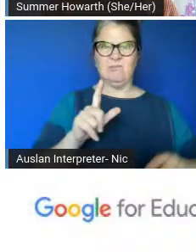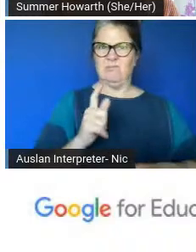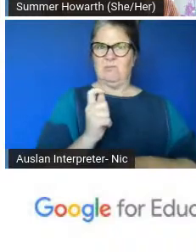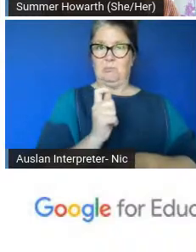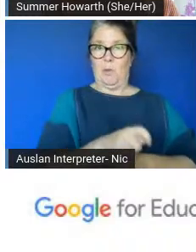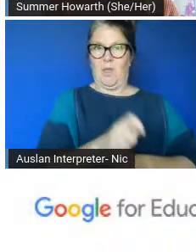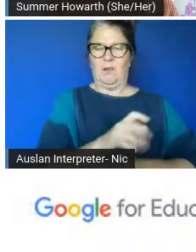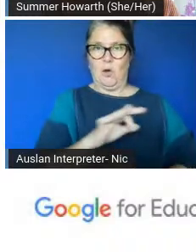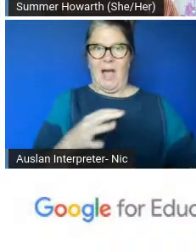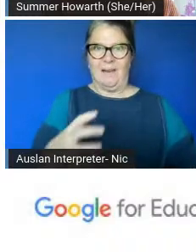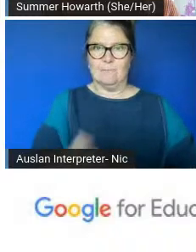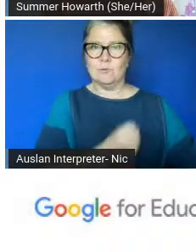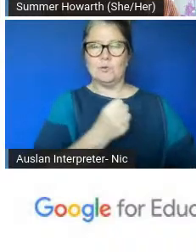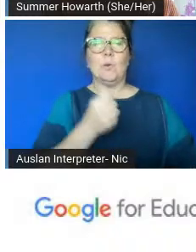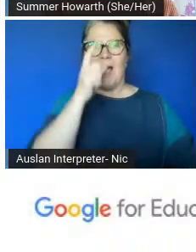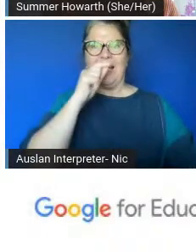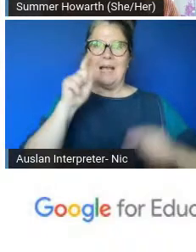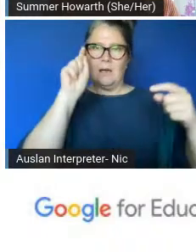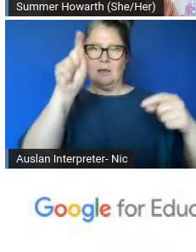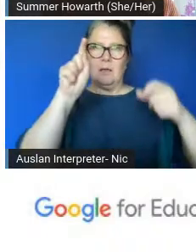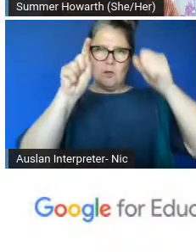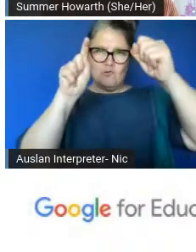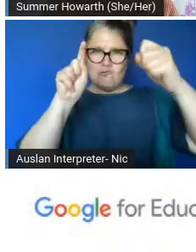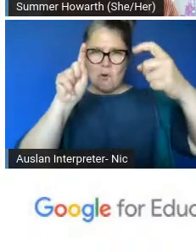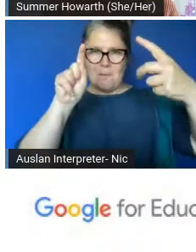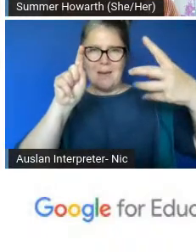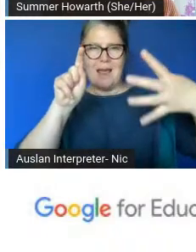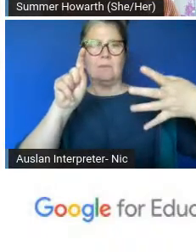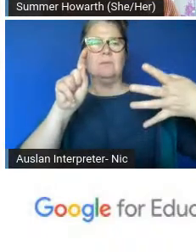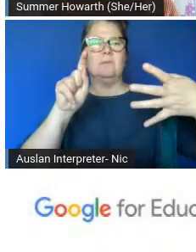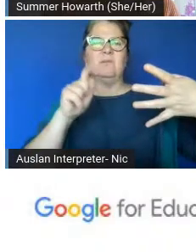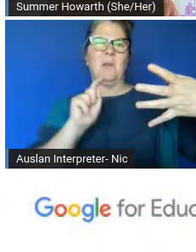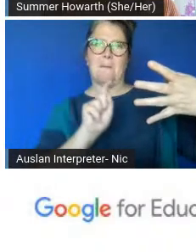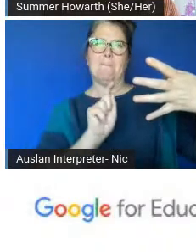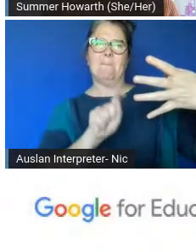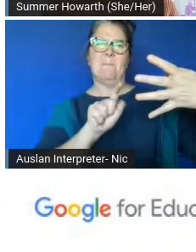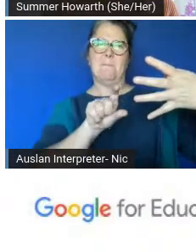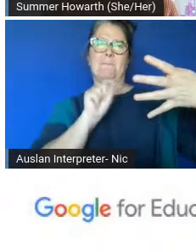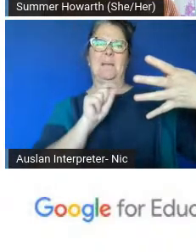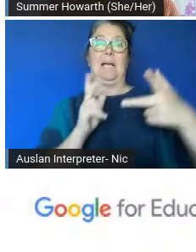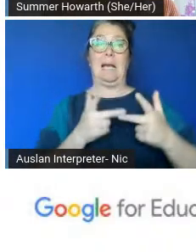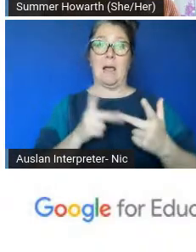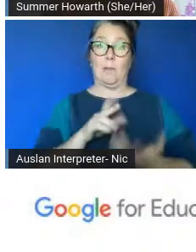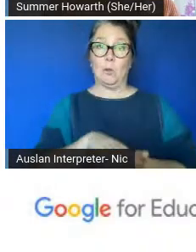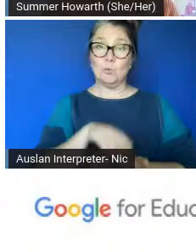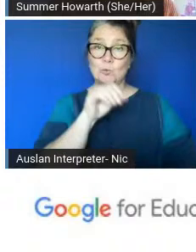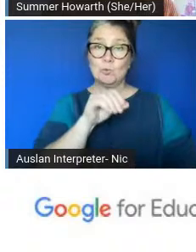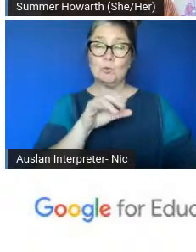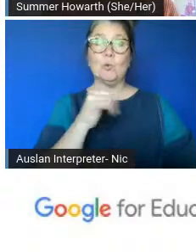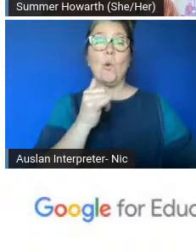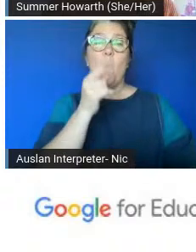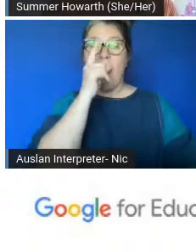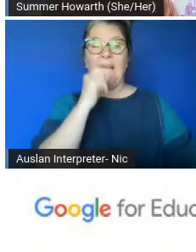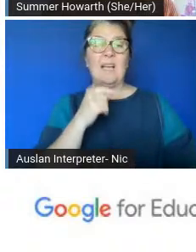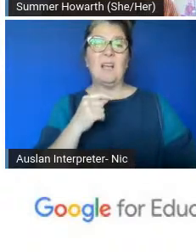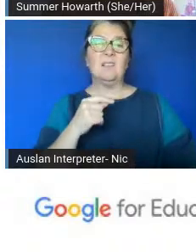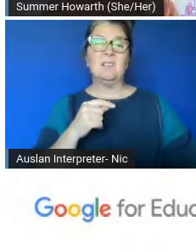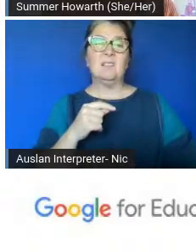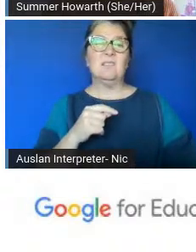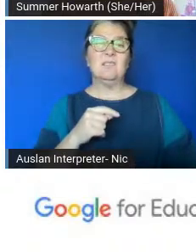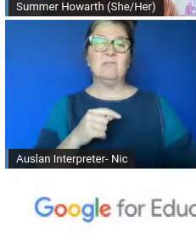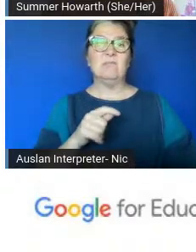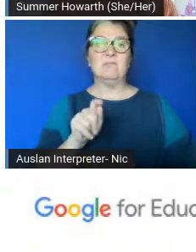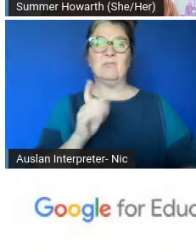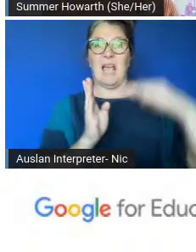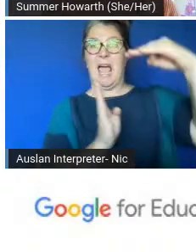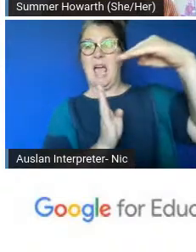either use a drop-down menu here and go onto someone else, or I can even just scroll through. Like I've got 84 in